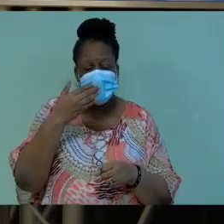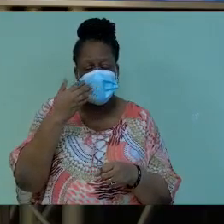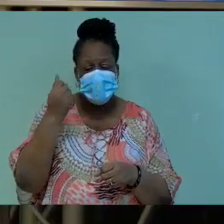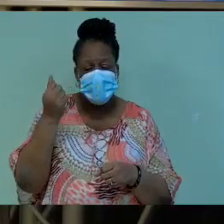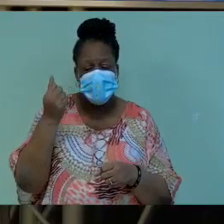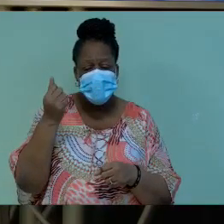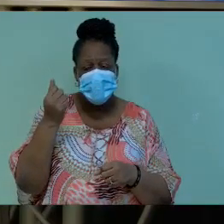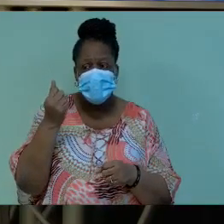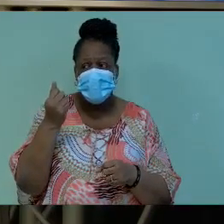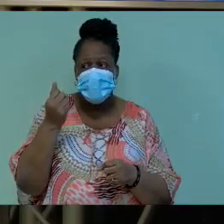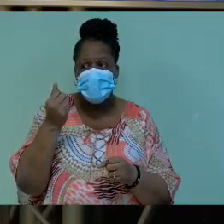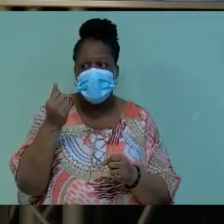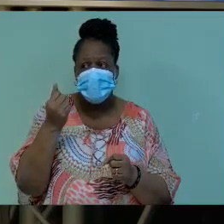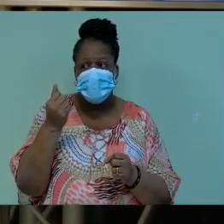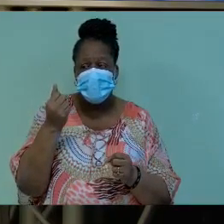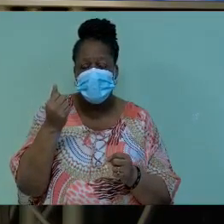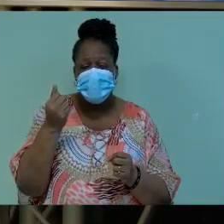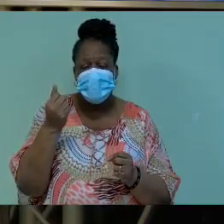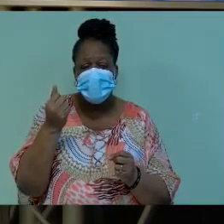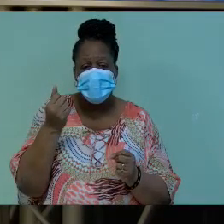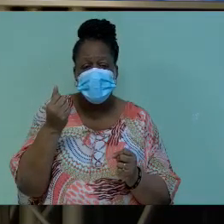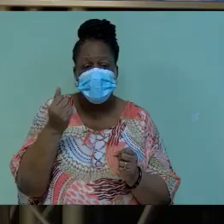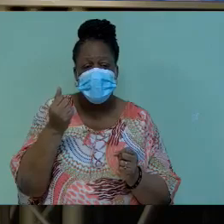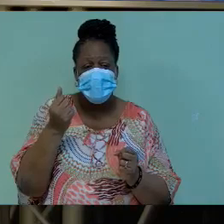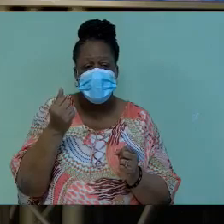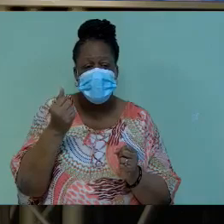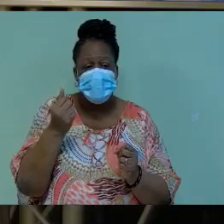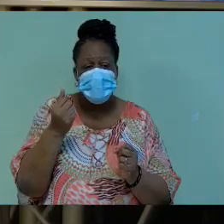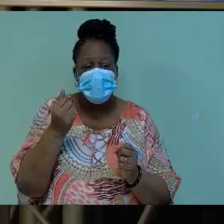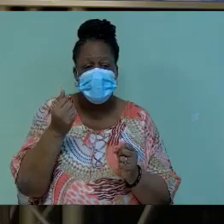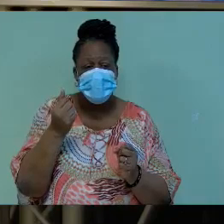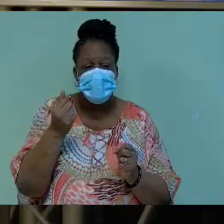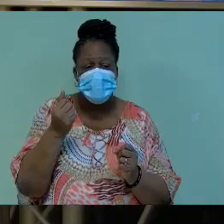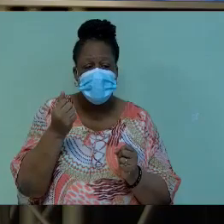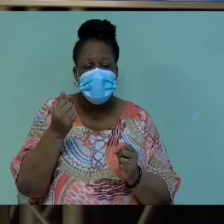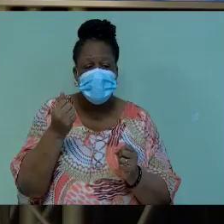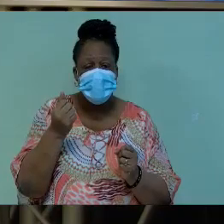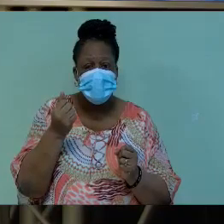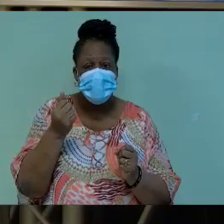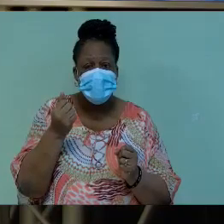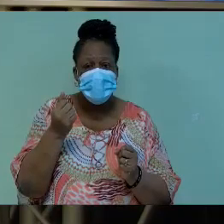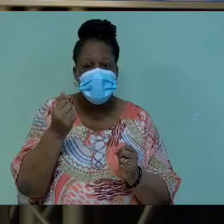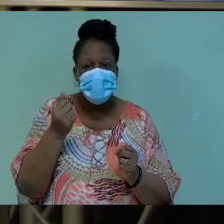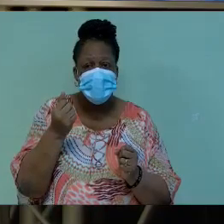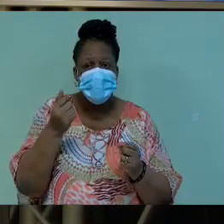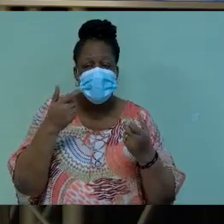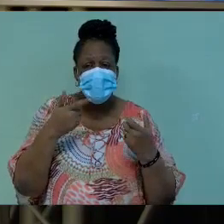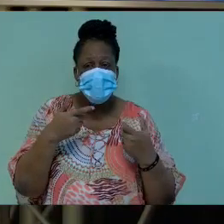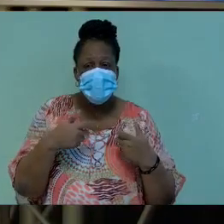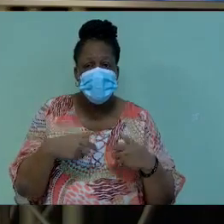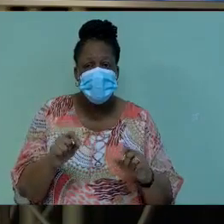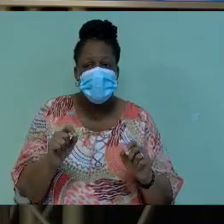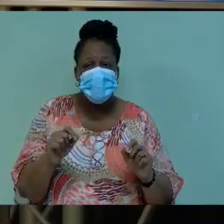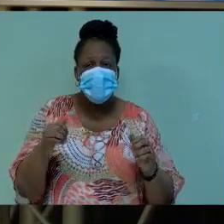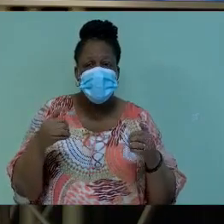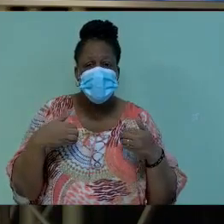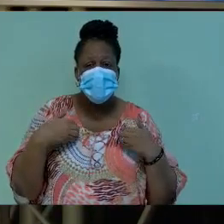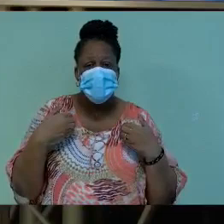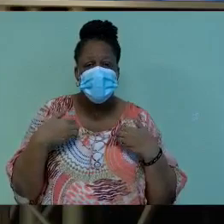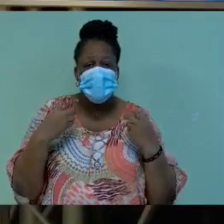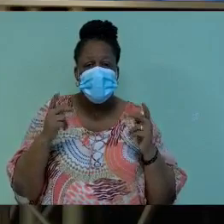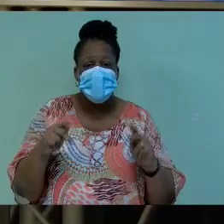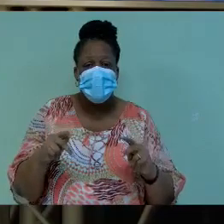population exposed to the disease. Now, some persons will say, yes, let the young ones be exposed, but you cannot pick and choose who